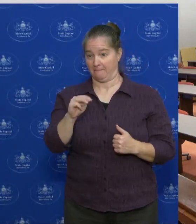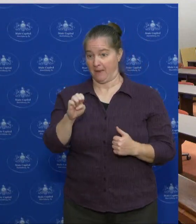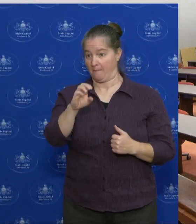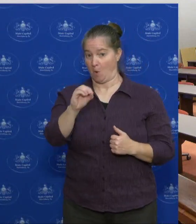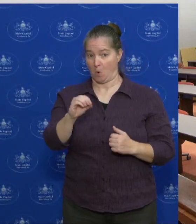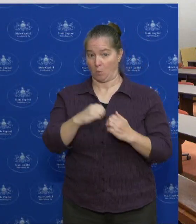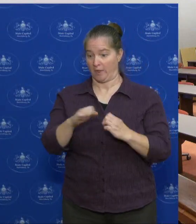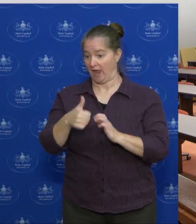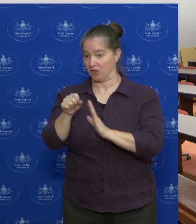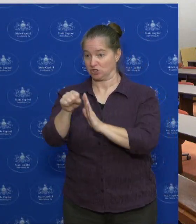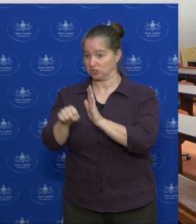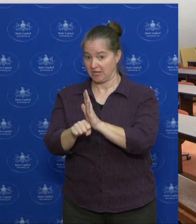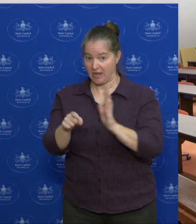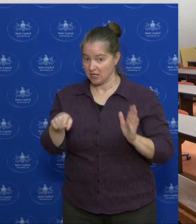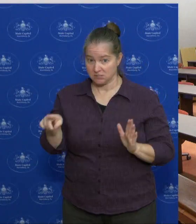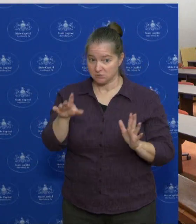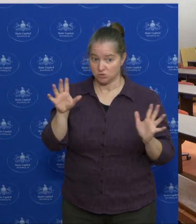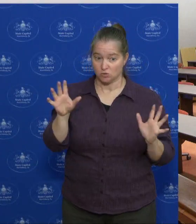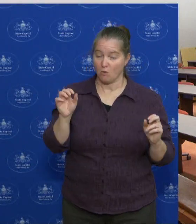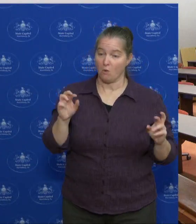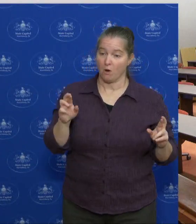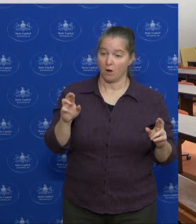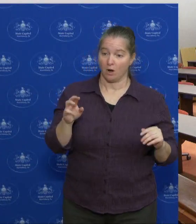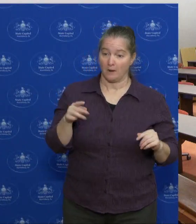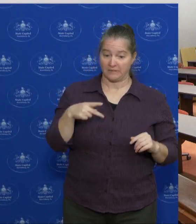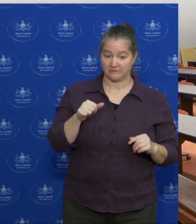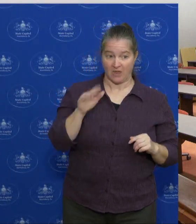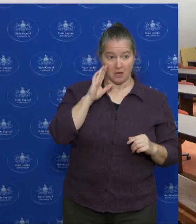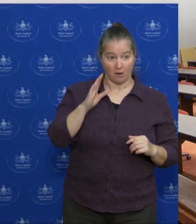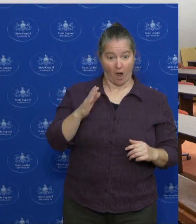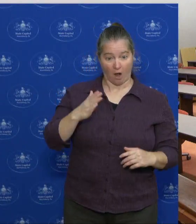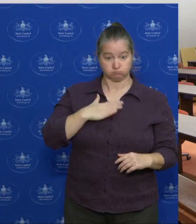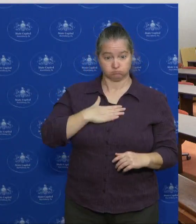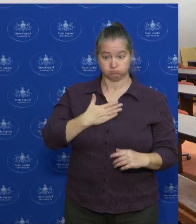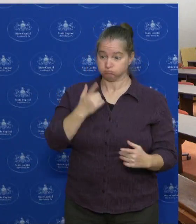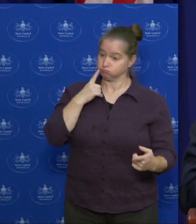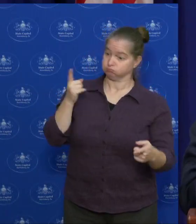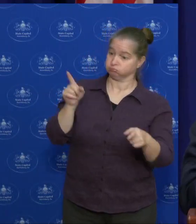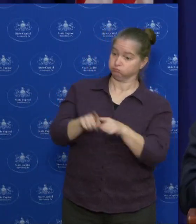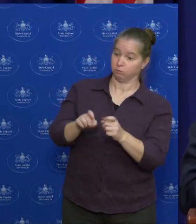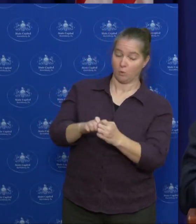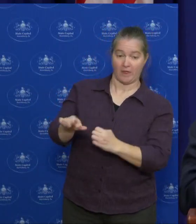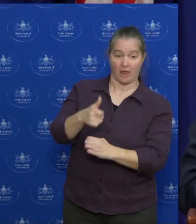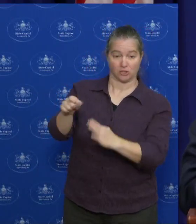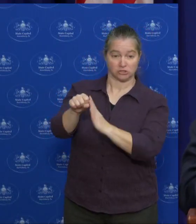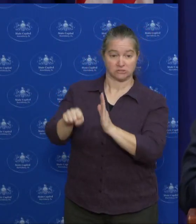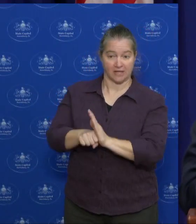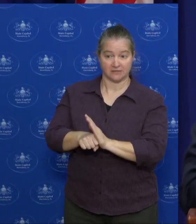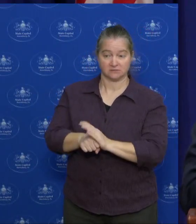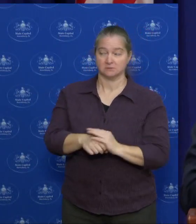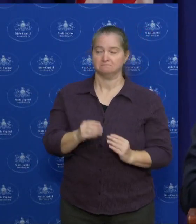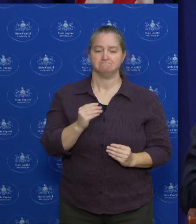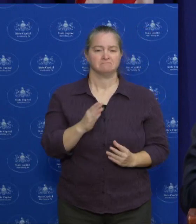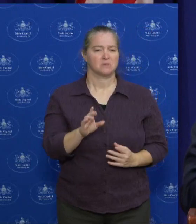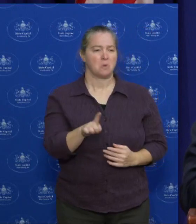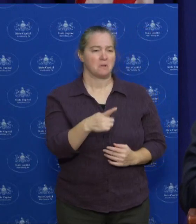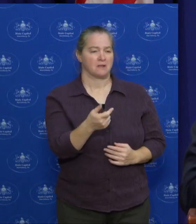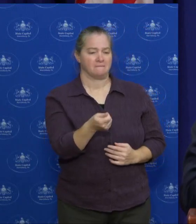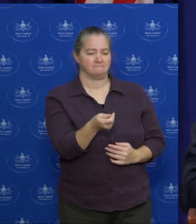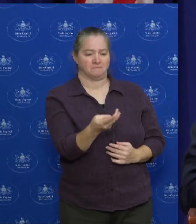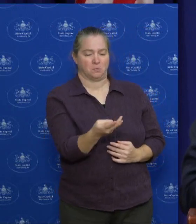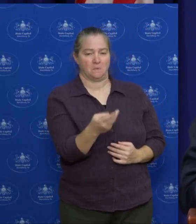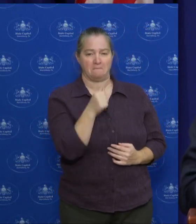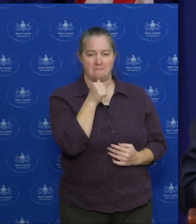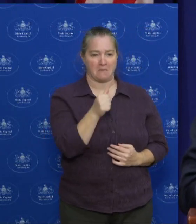states, or are you willing to enter into such agreements? There's only been a few. I'm not aware of any states actually